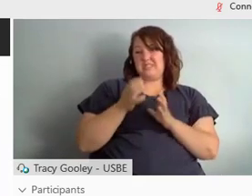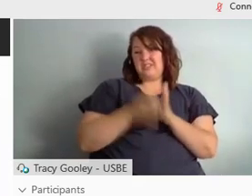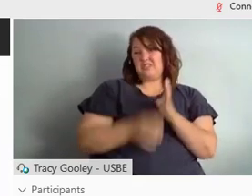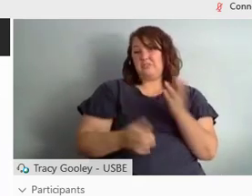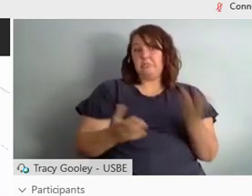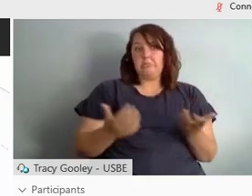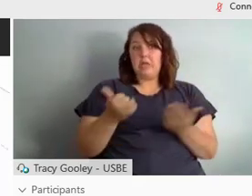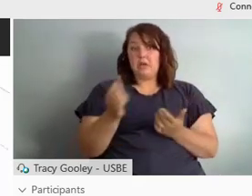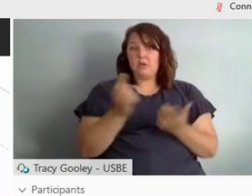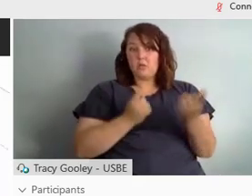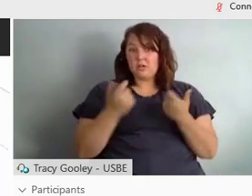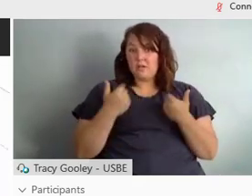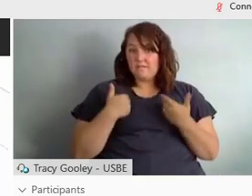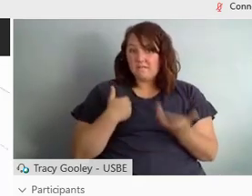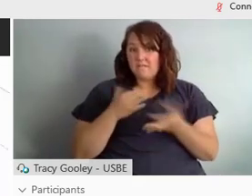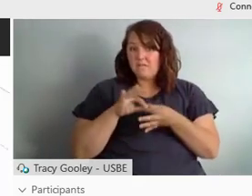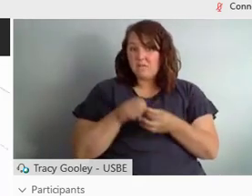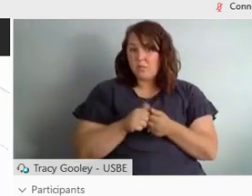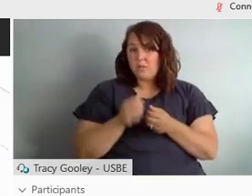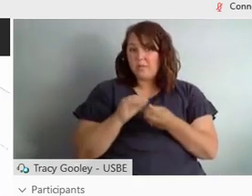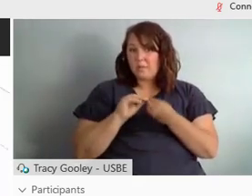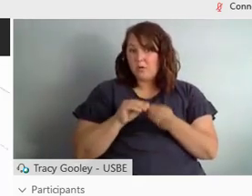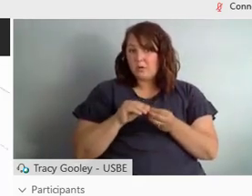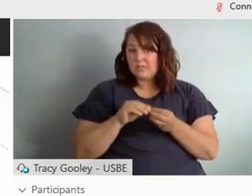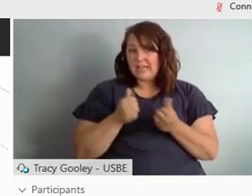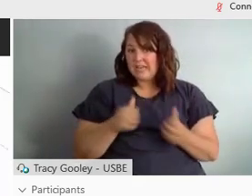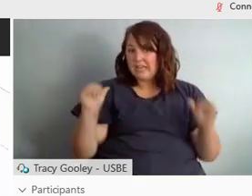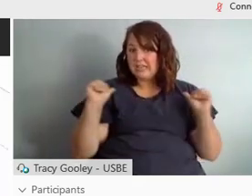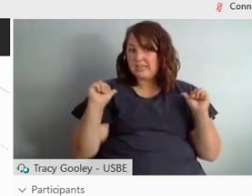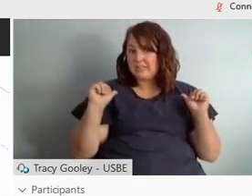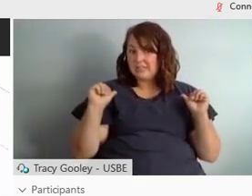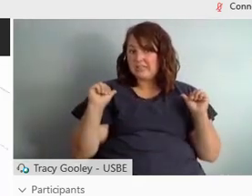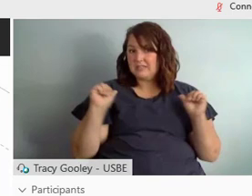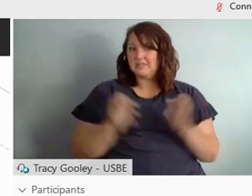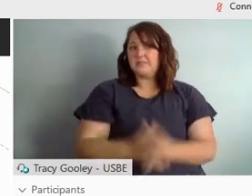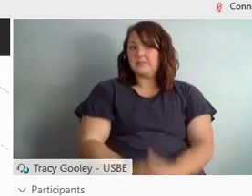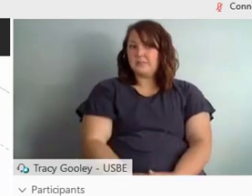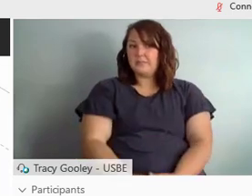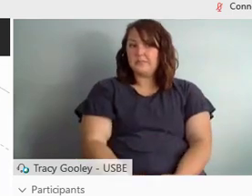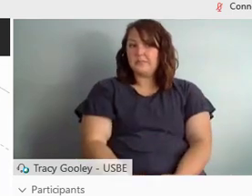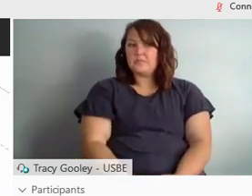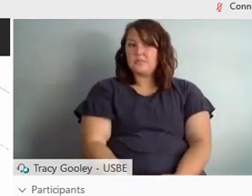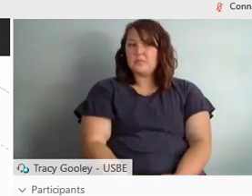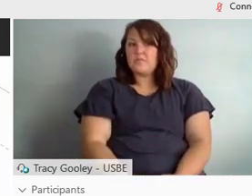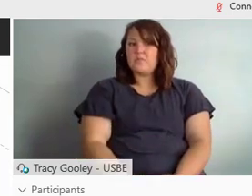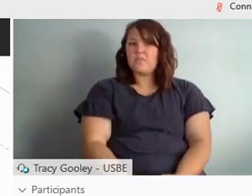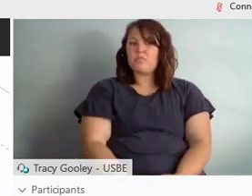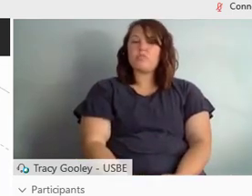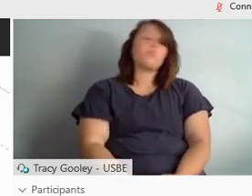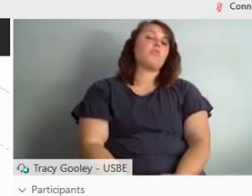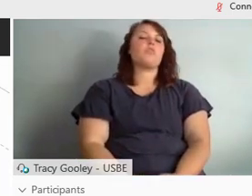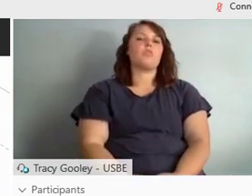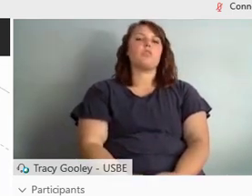section. Are there any questions about any of the numeracy questions that we covered?